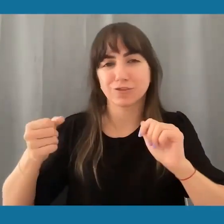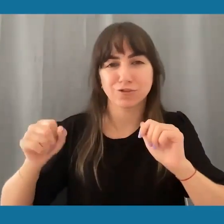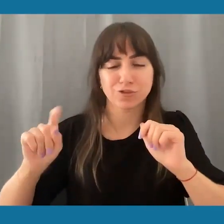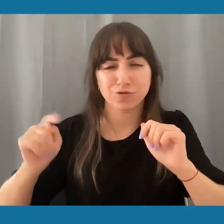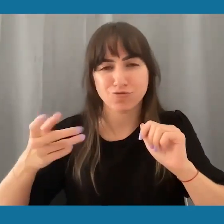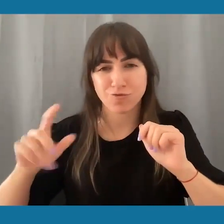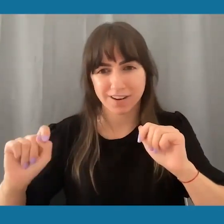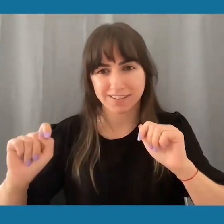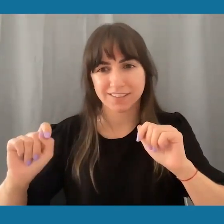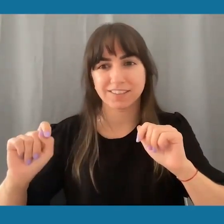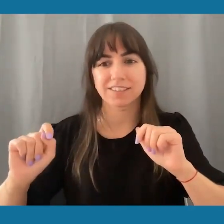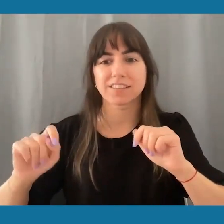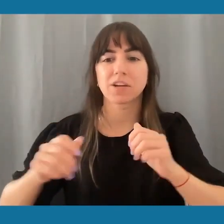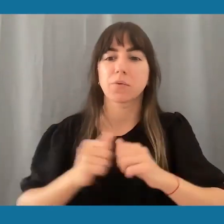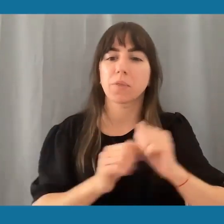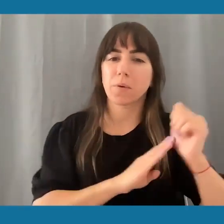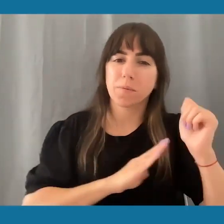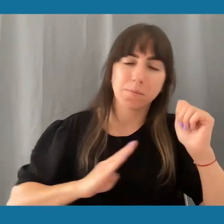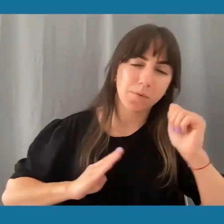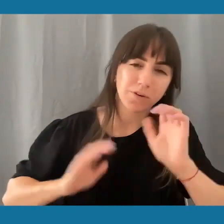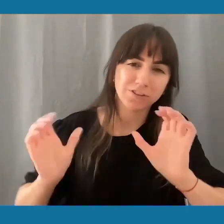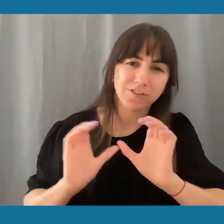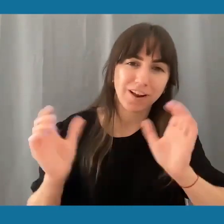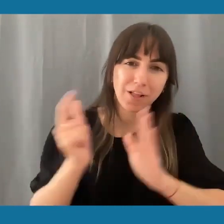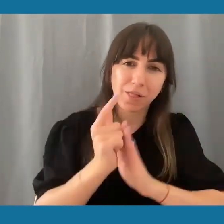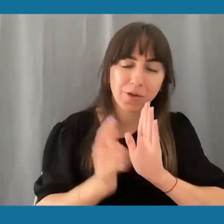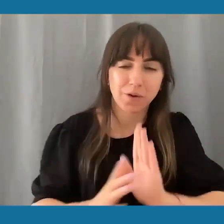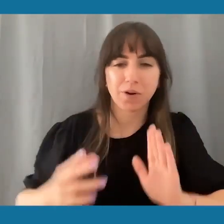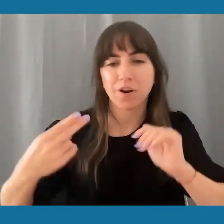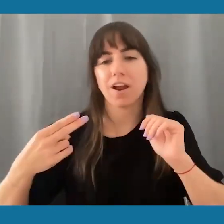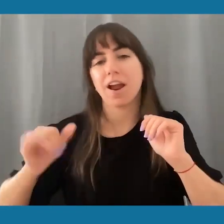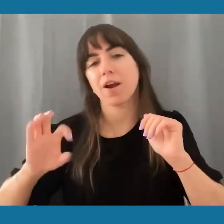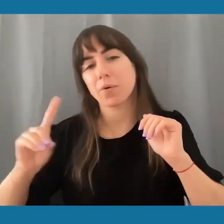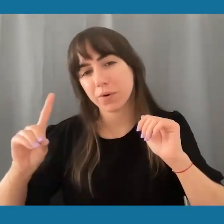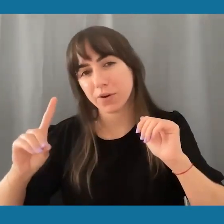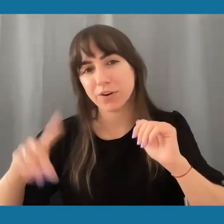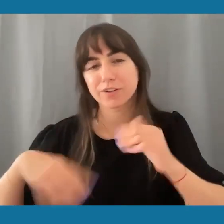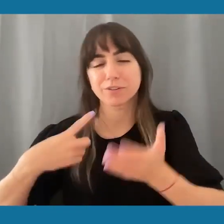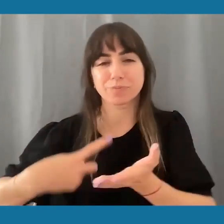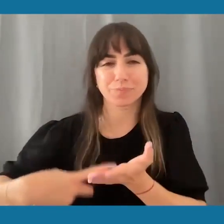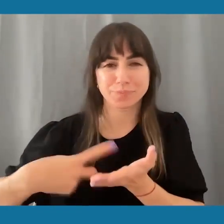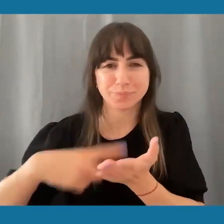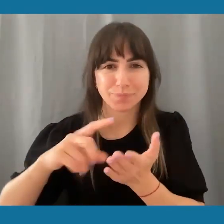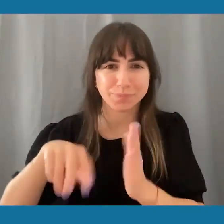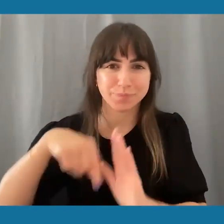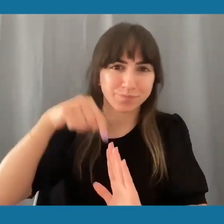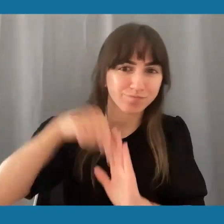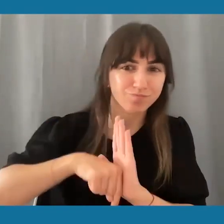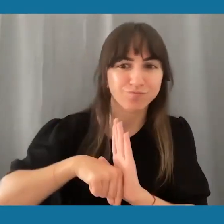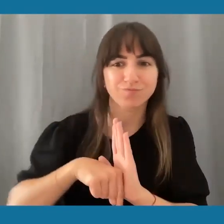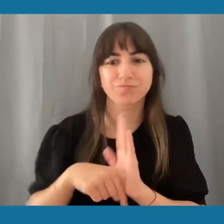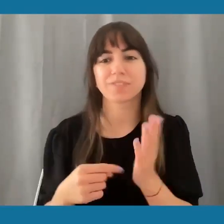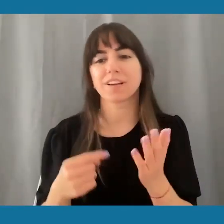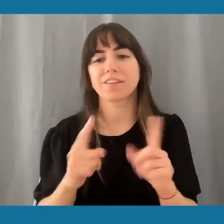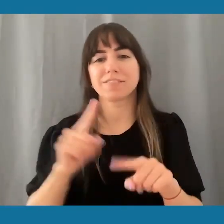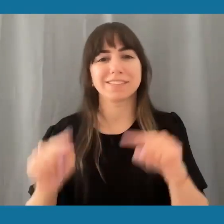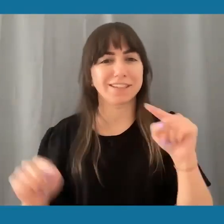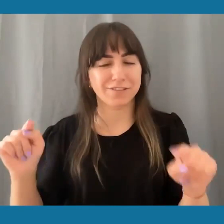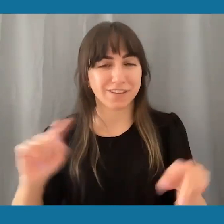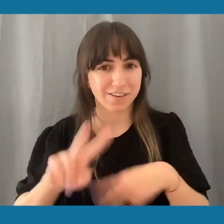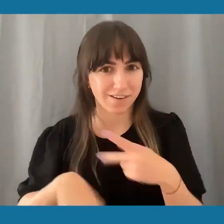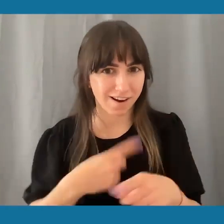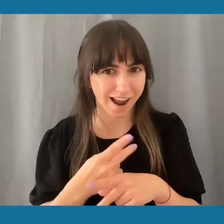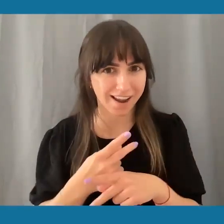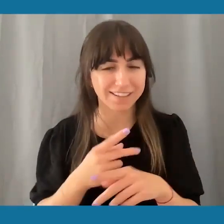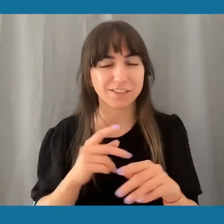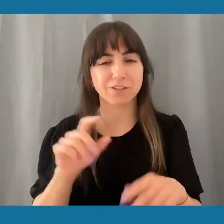accounts with board-certified elder law attorney Howard Crooks. He's going to kind of dive into a first-party trust, a third-party